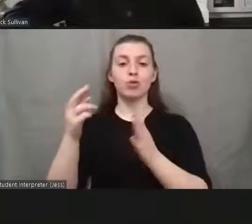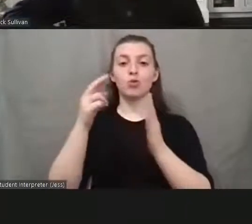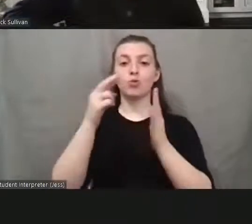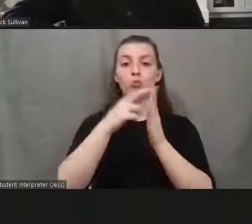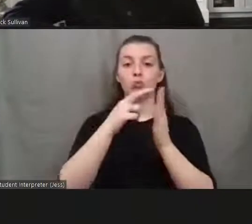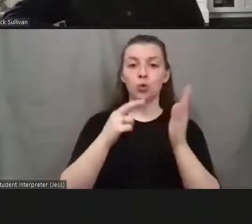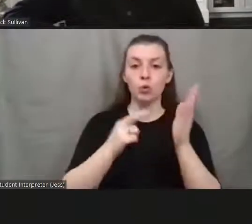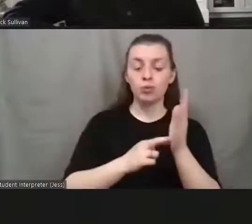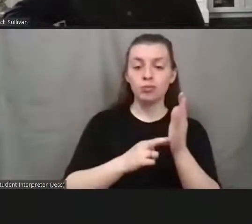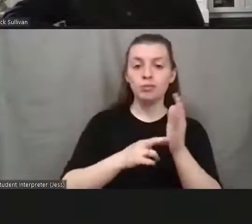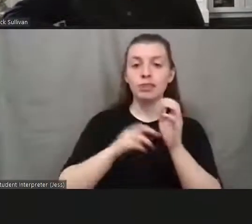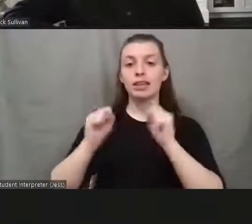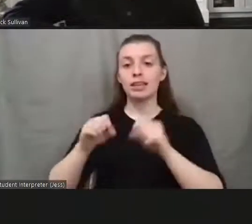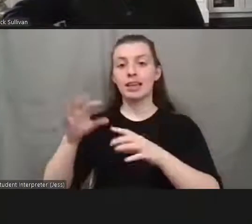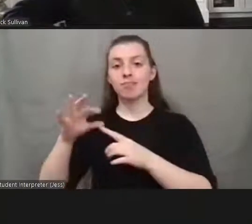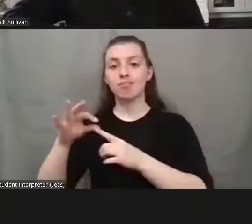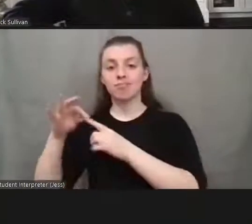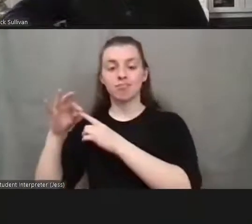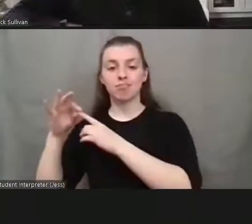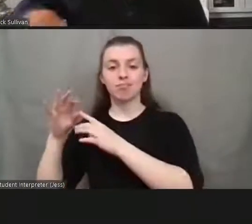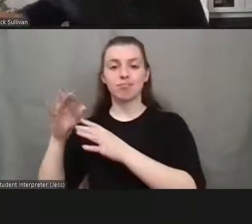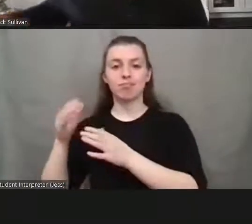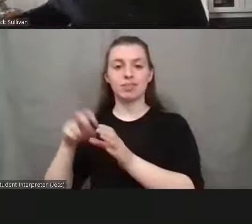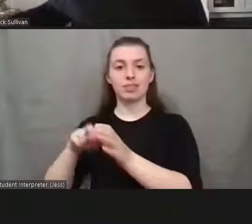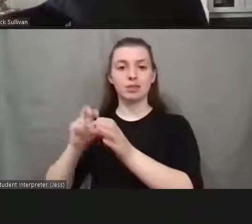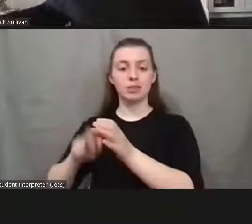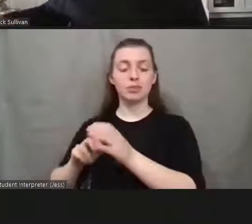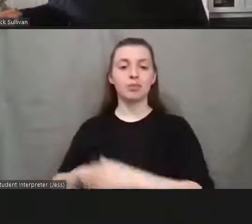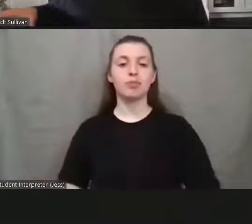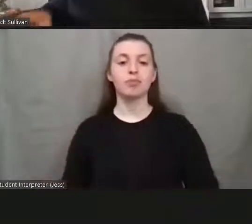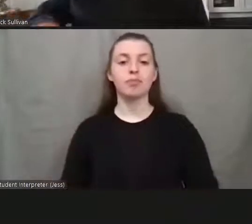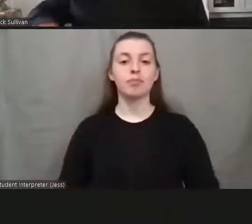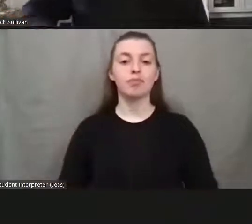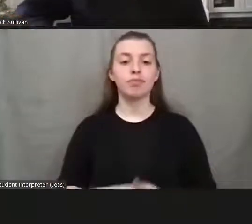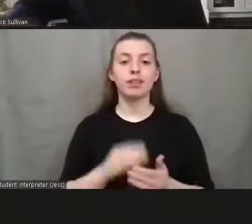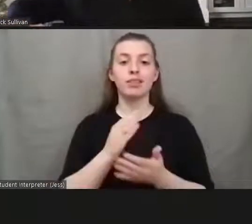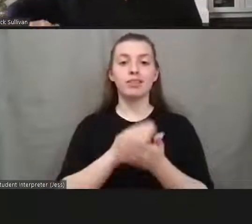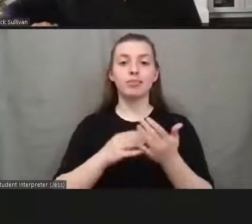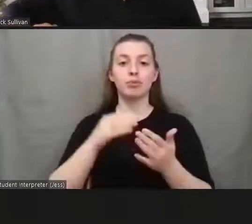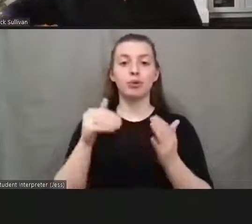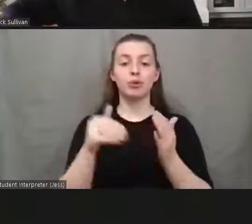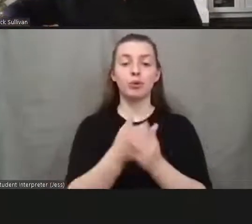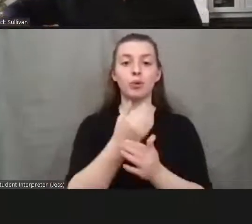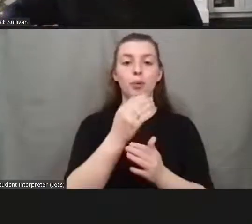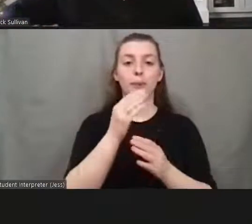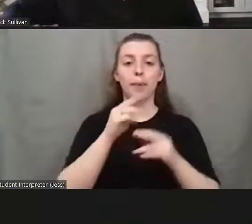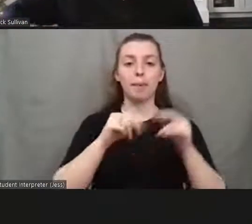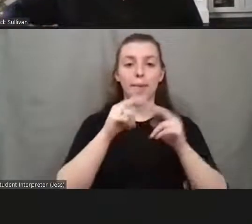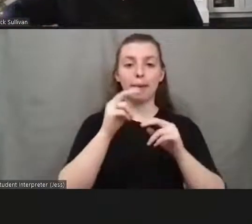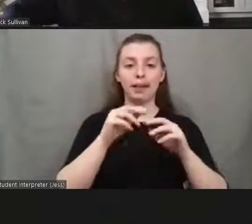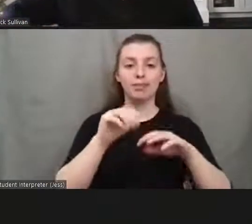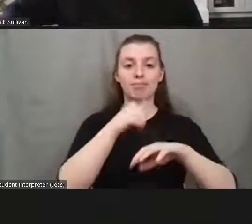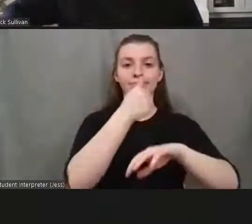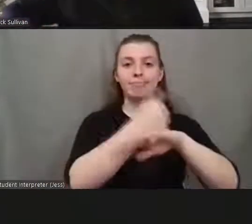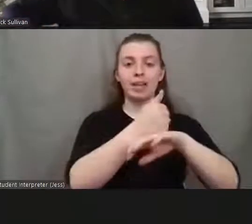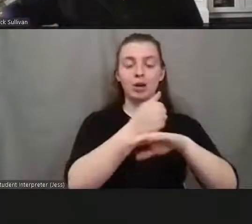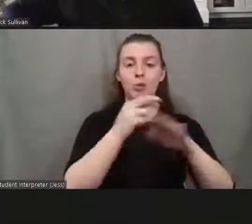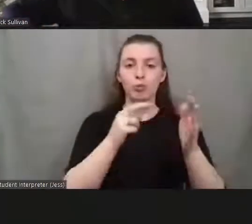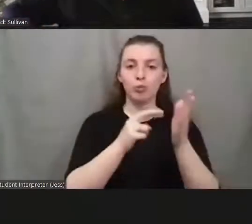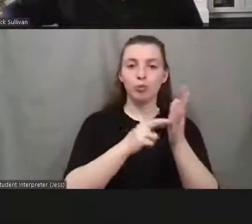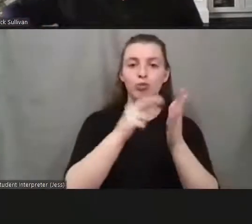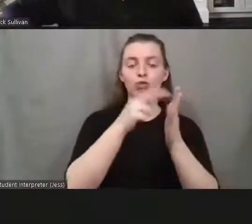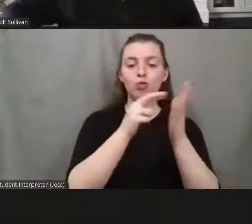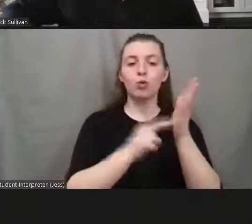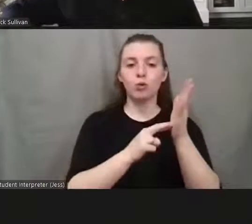amendments. So some would be building code amendments, some would be net new regulations, and then there would also be accompanying guidelines to assist with capacity building